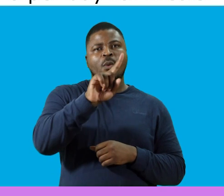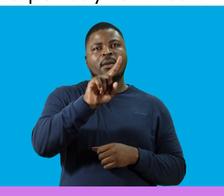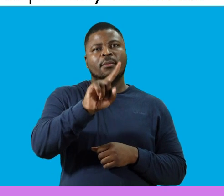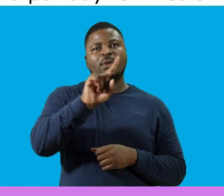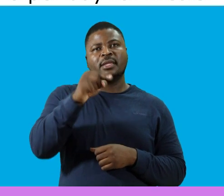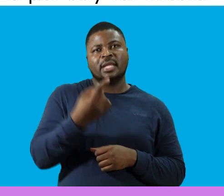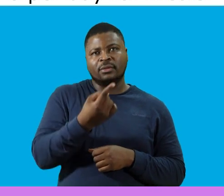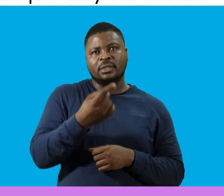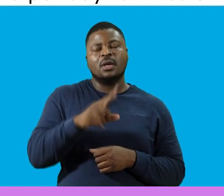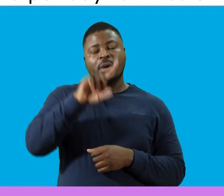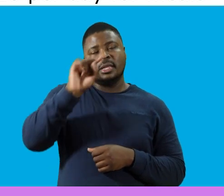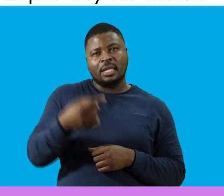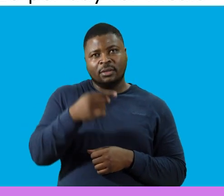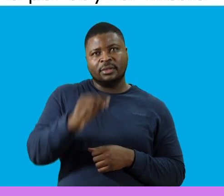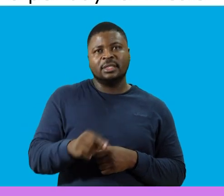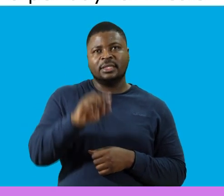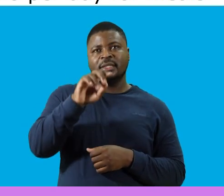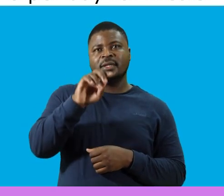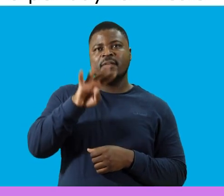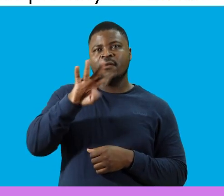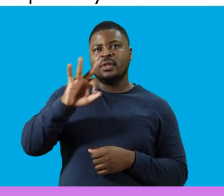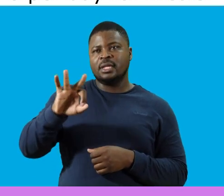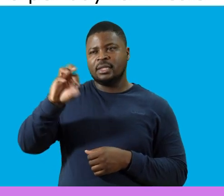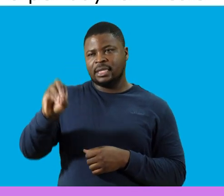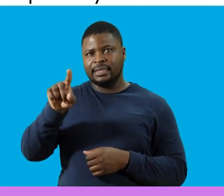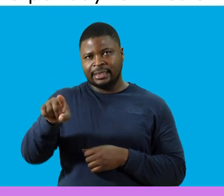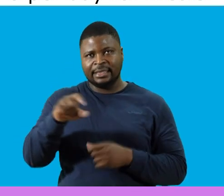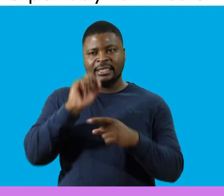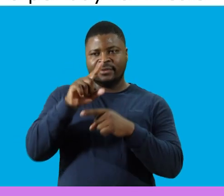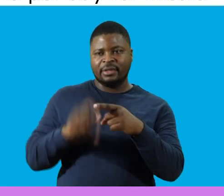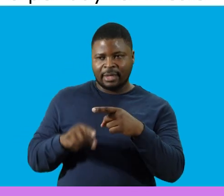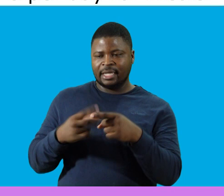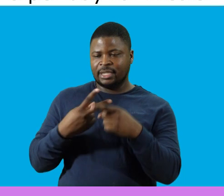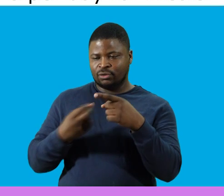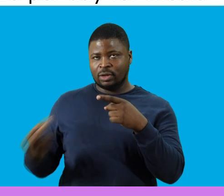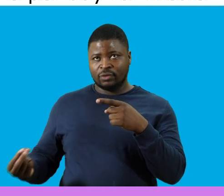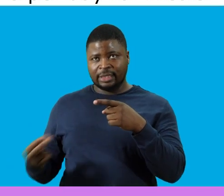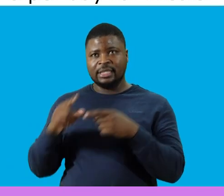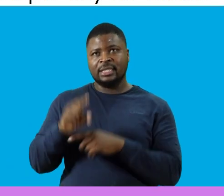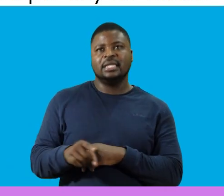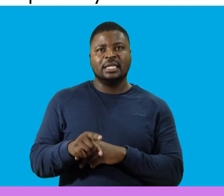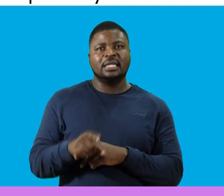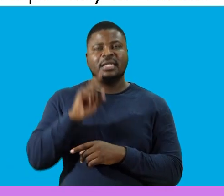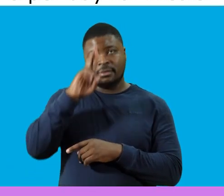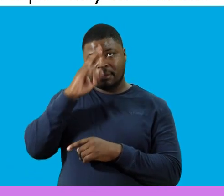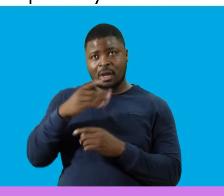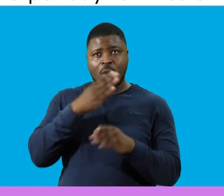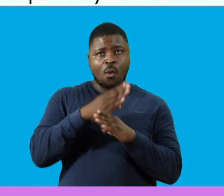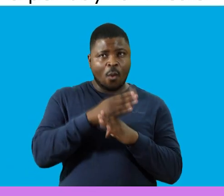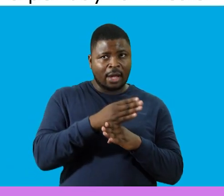by 200, because it's 100 for every half day, and he works